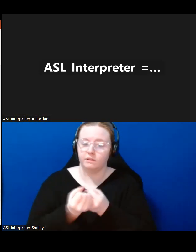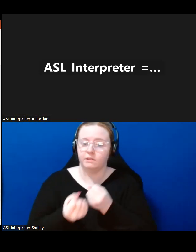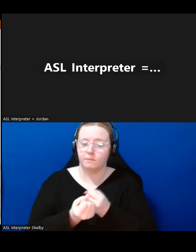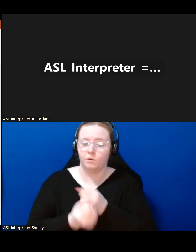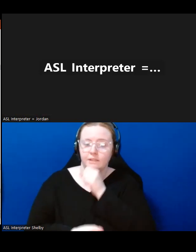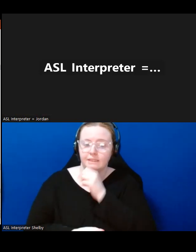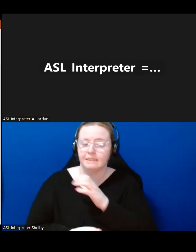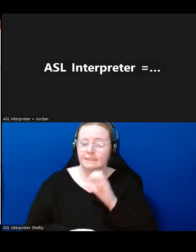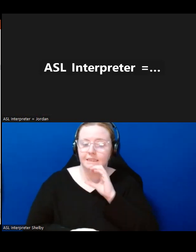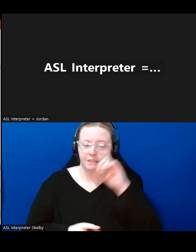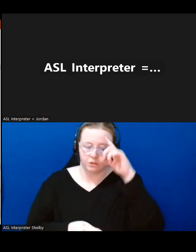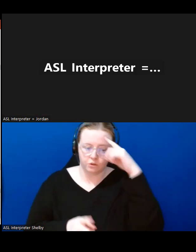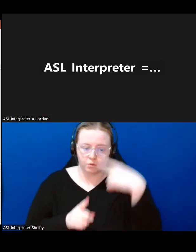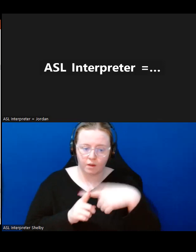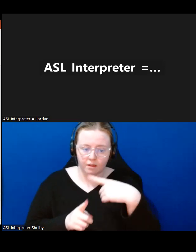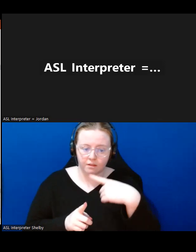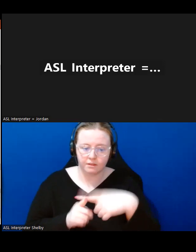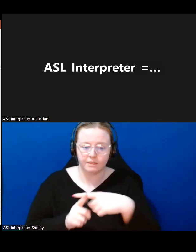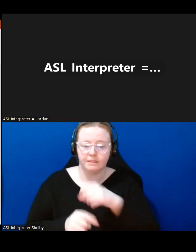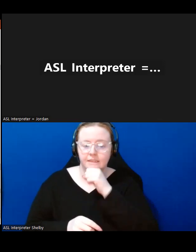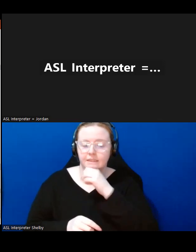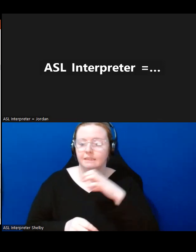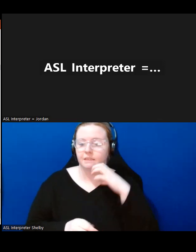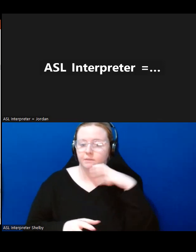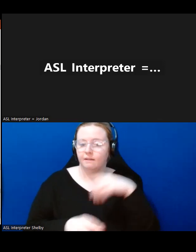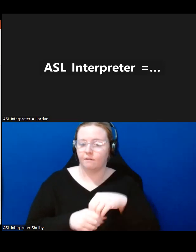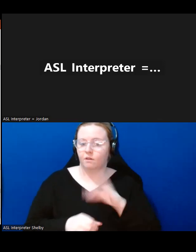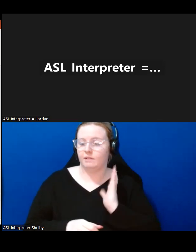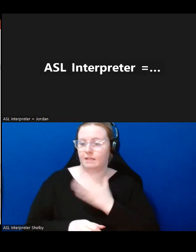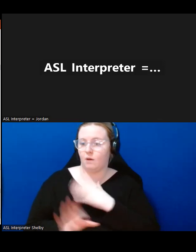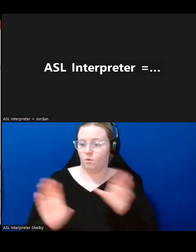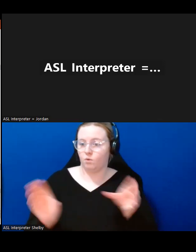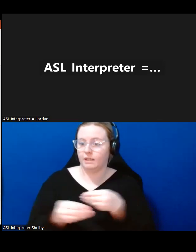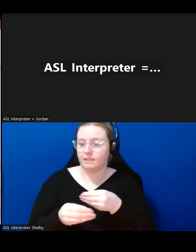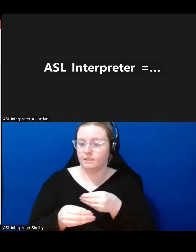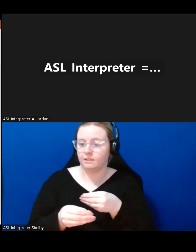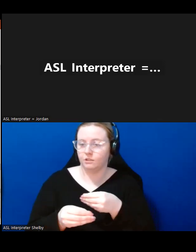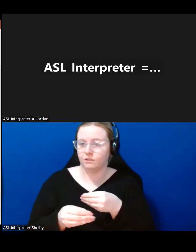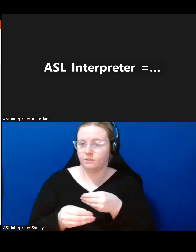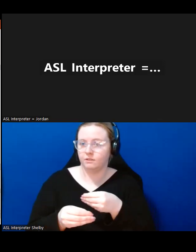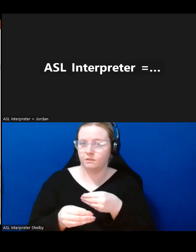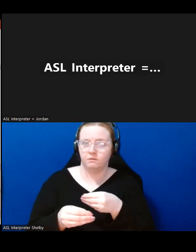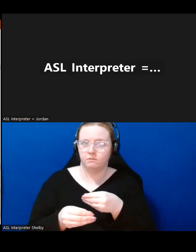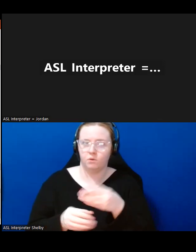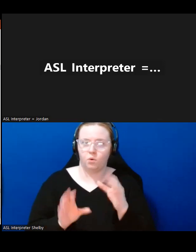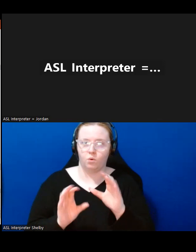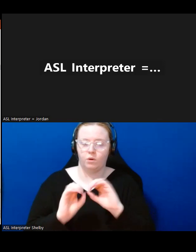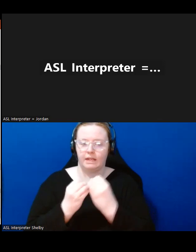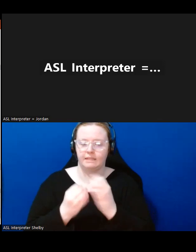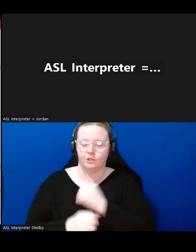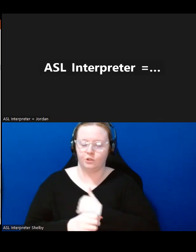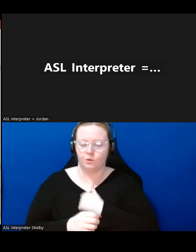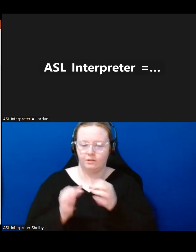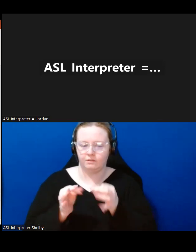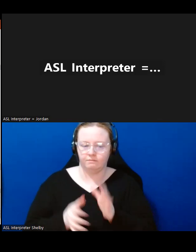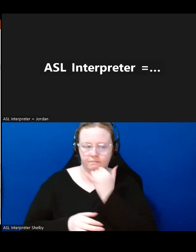wellness and seniors being involved in our organization, in our coalition, we do